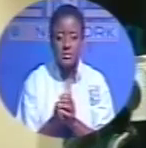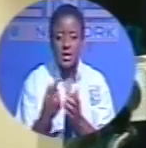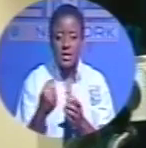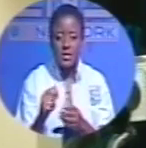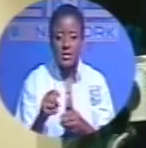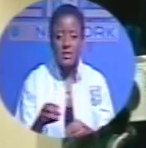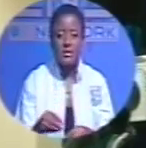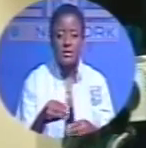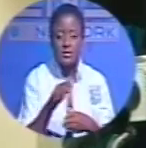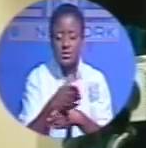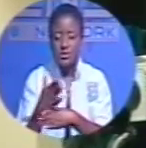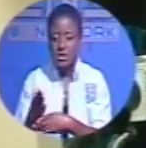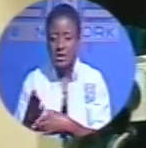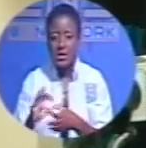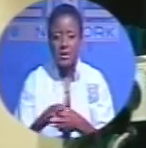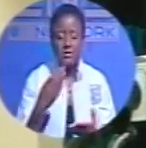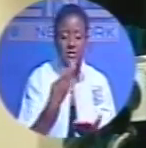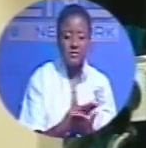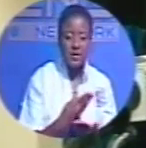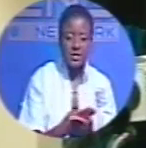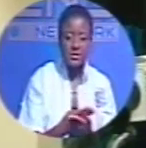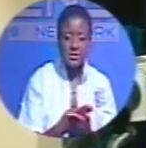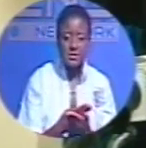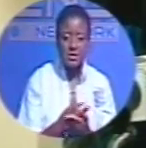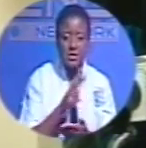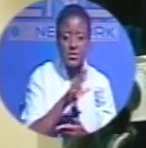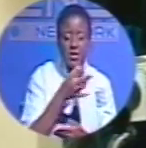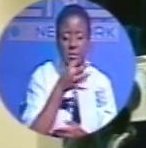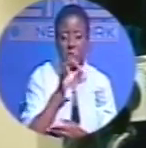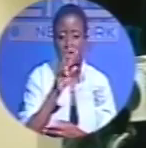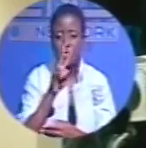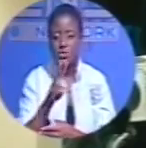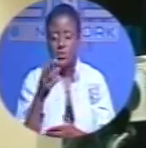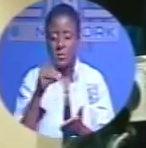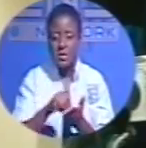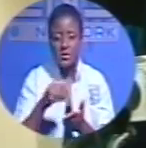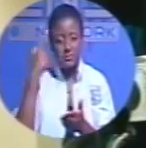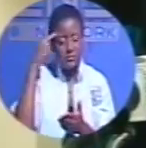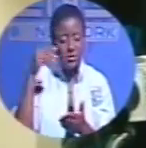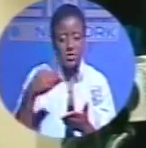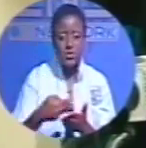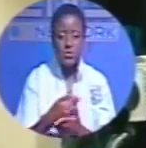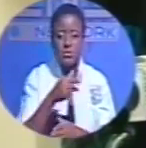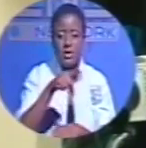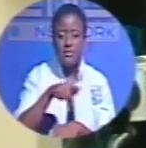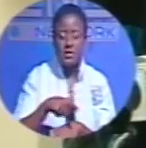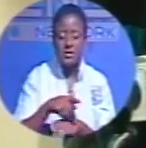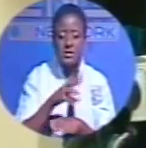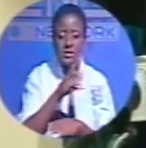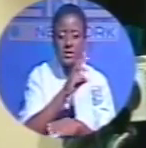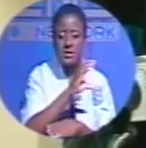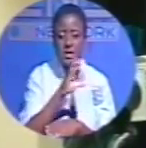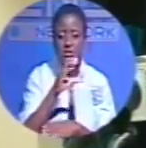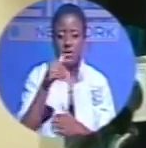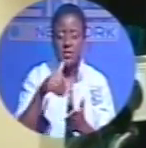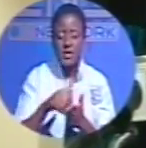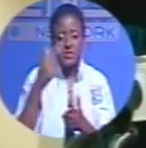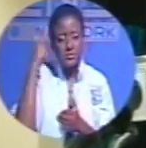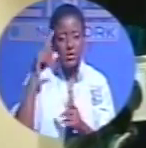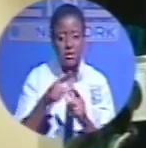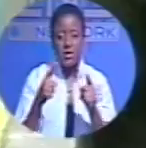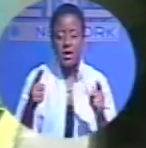of the funds are approximately as follows: $3.2 million for New Providence, $600,000 for Grand